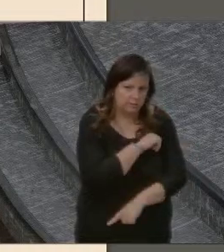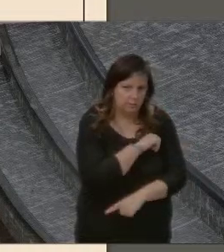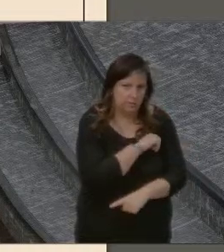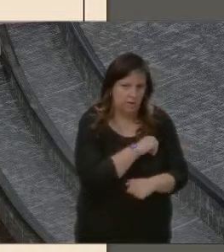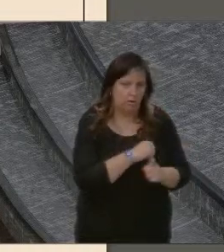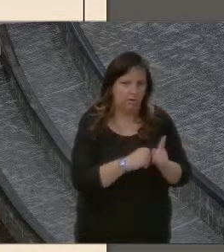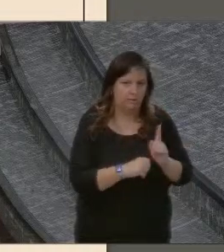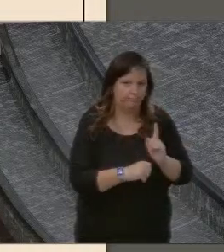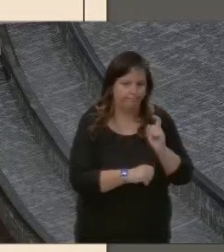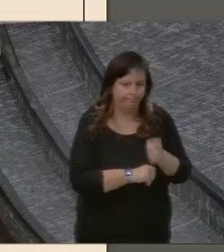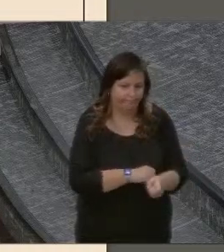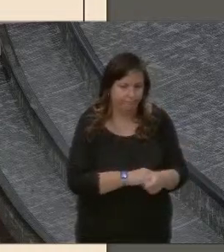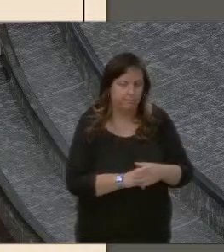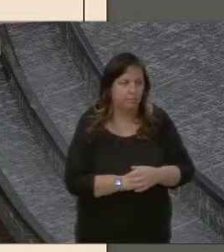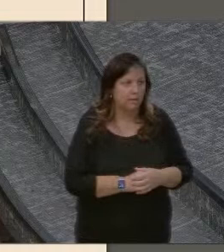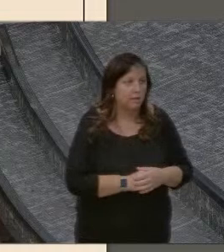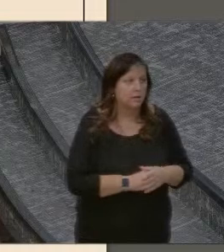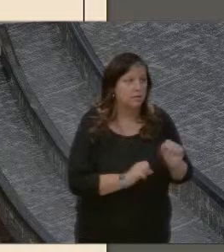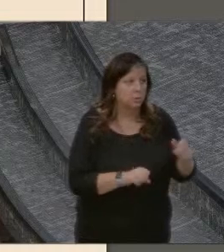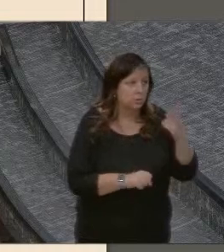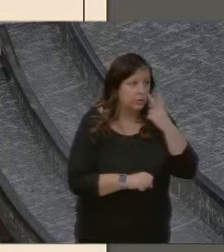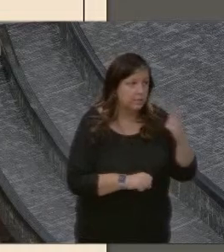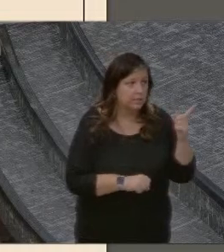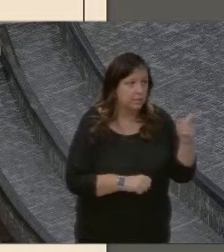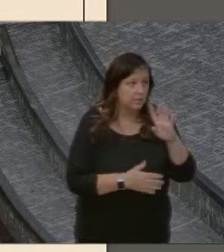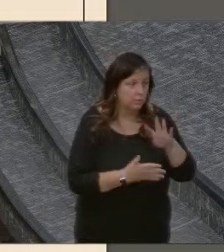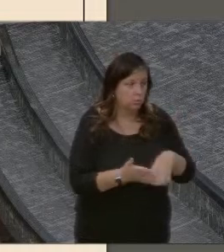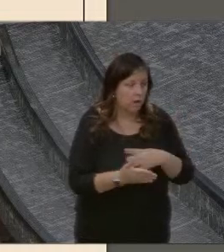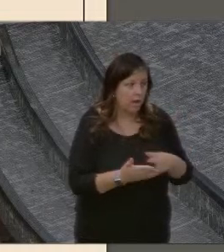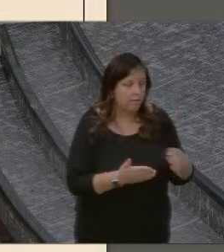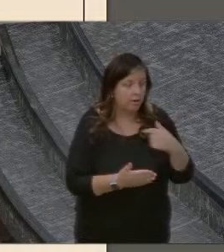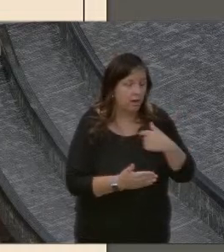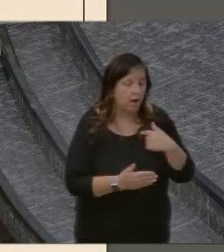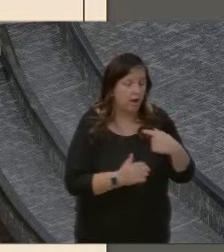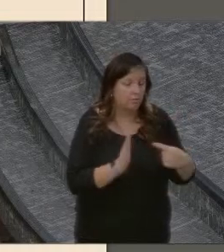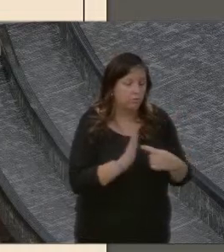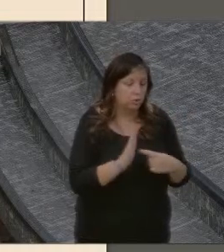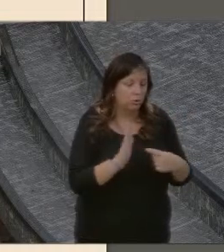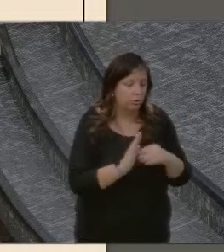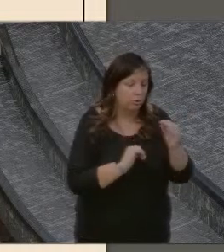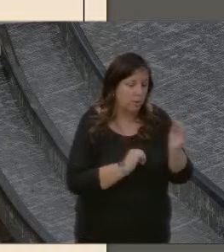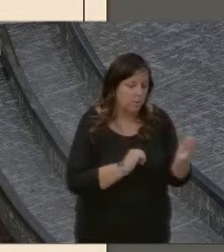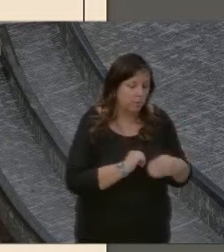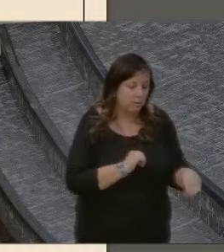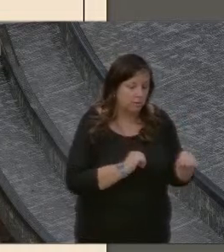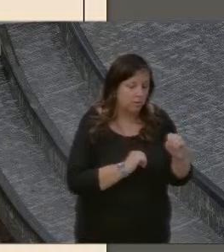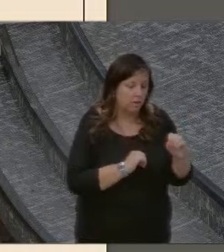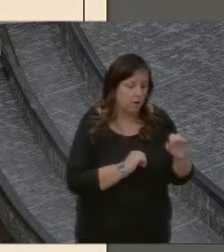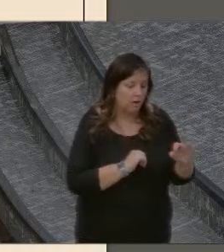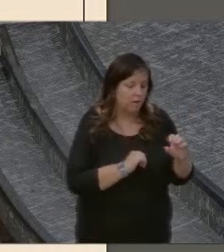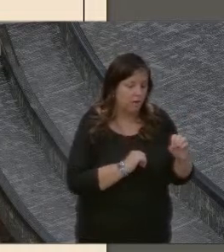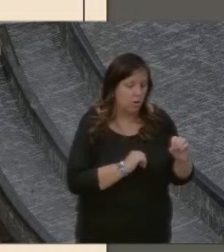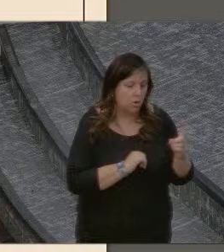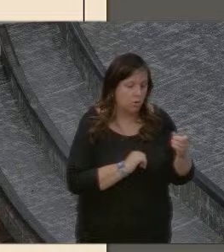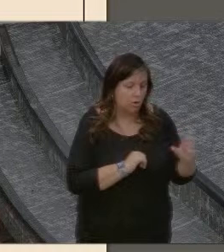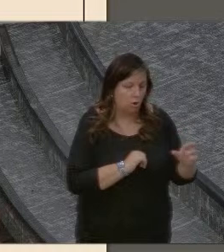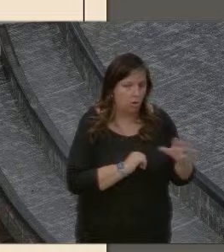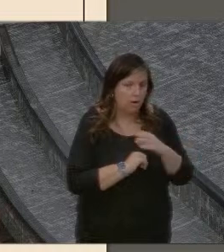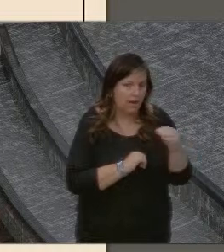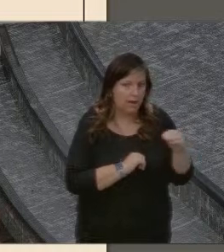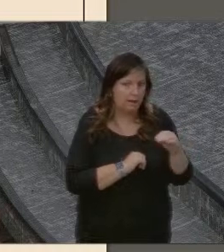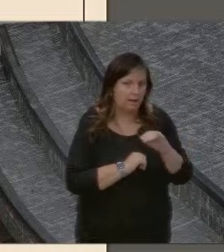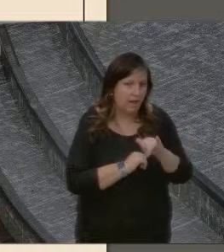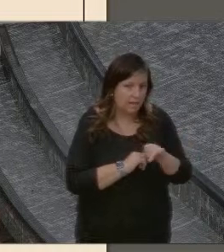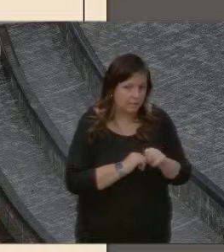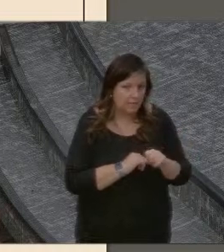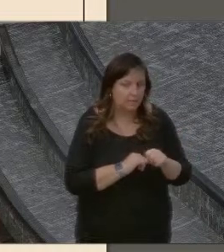see here from this graph, I'm showing the percentage of ODRs, ISS, and OSS for subjective offenses over